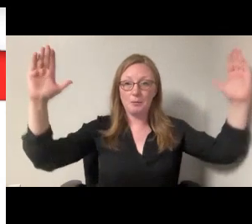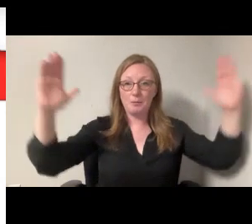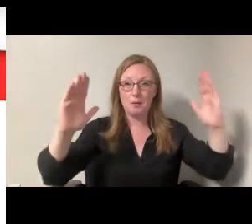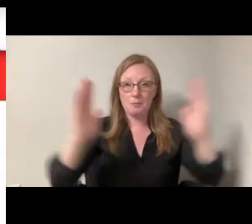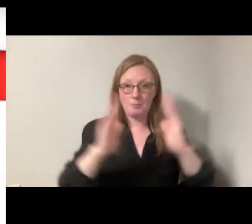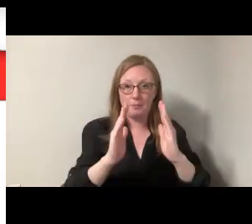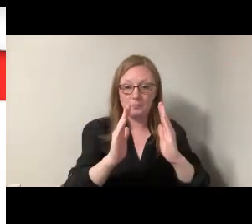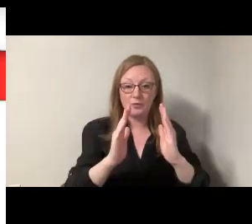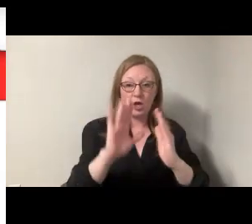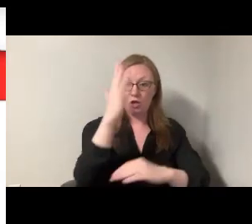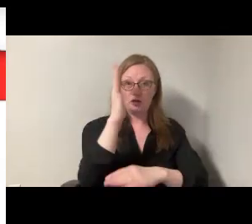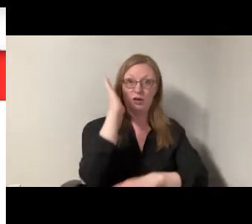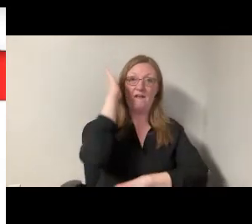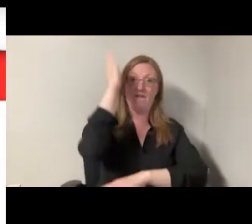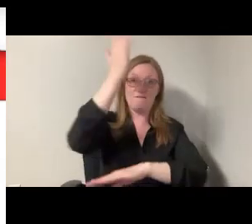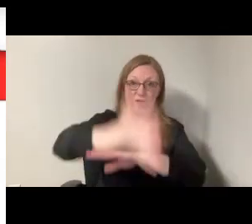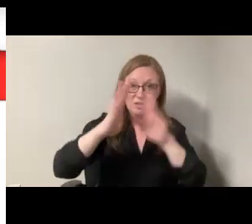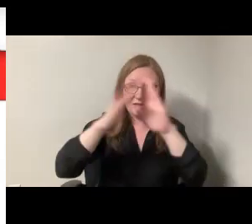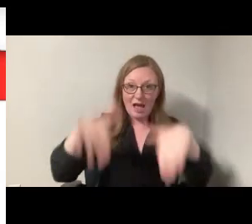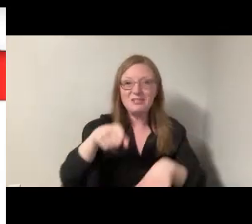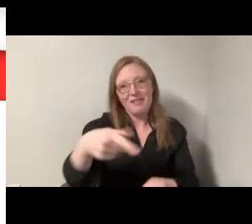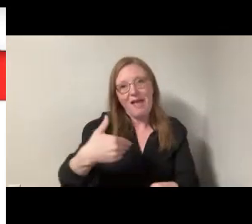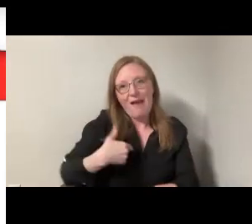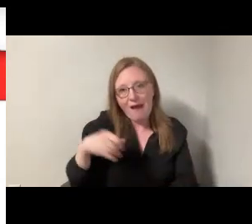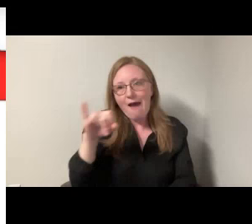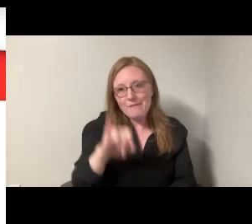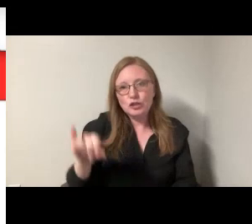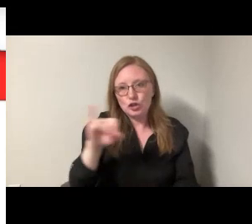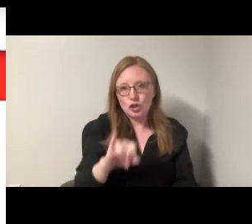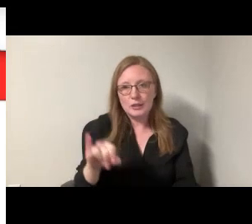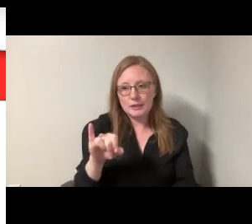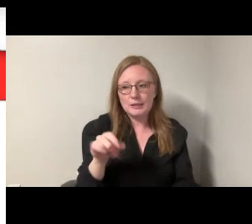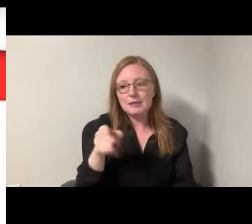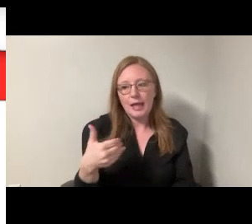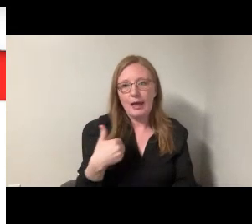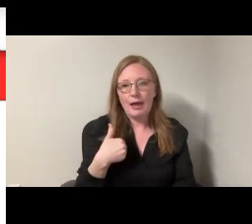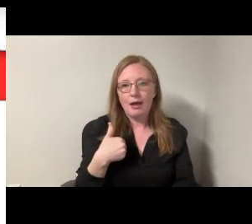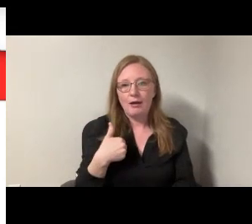on somebody's house, they may have insurance, and they may have